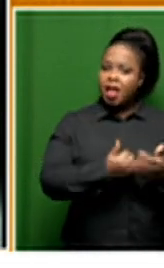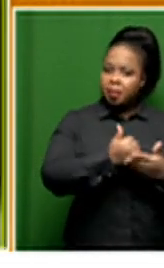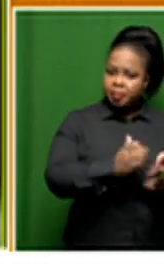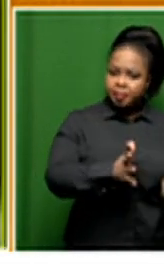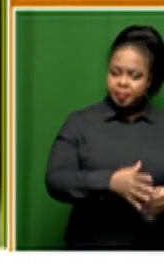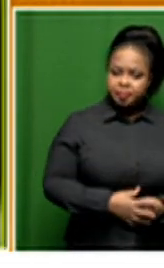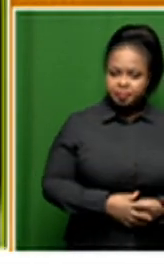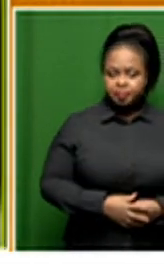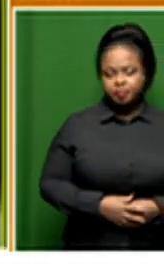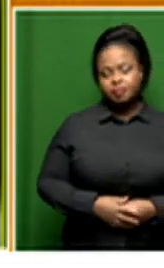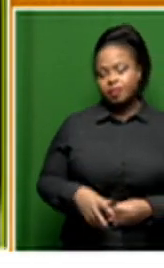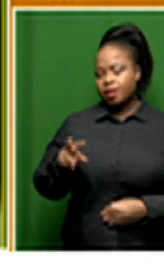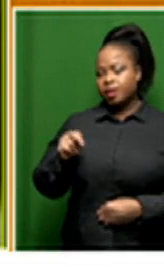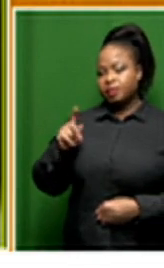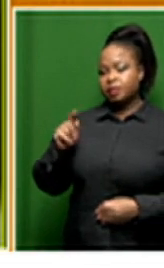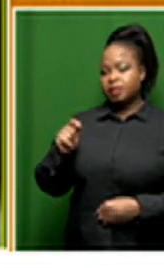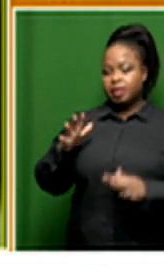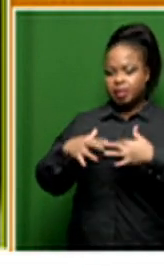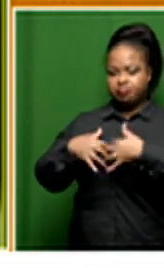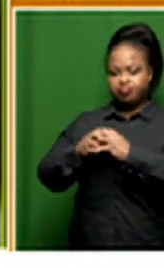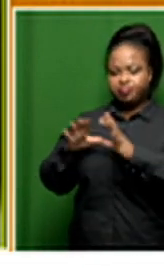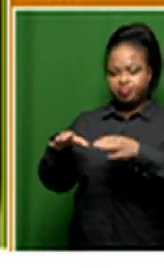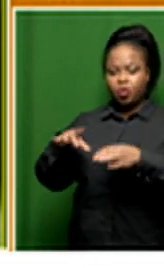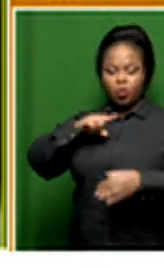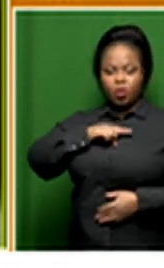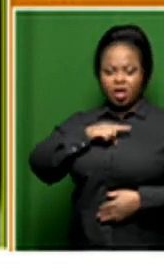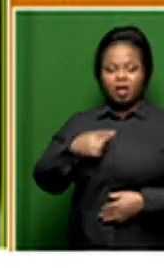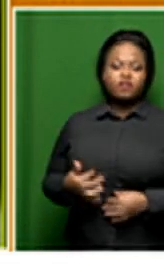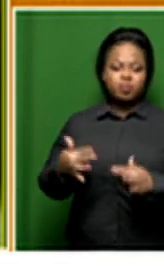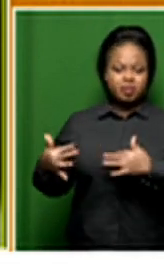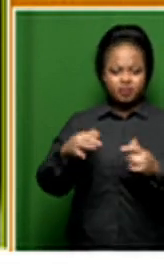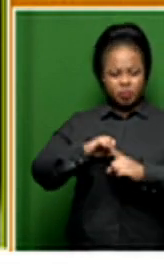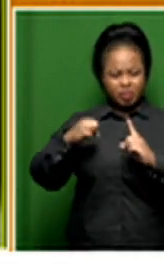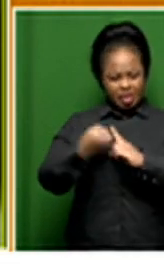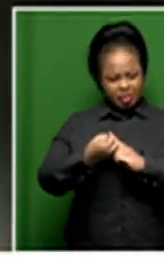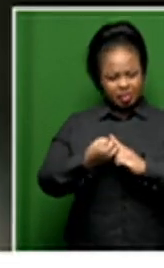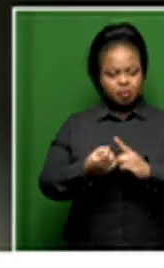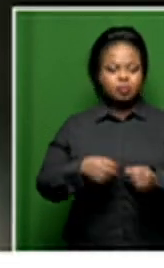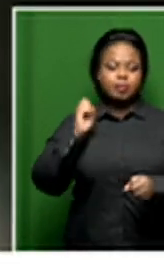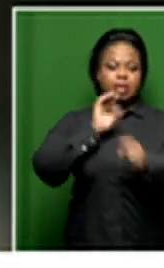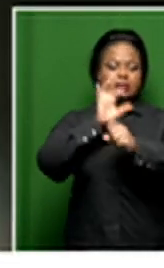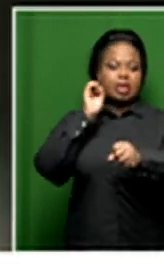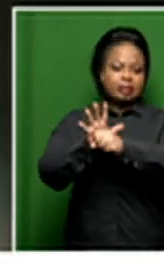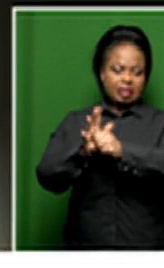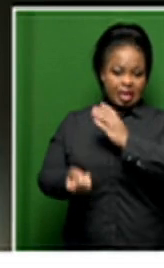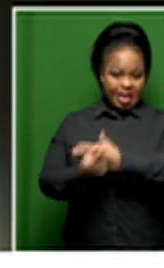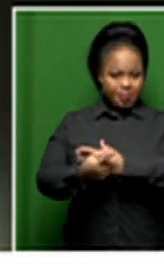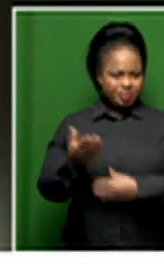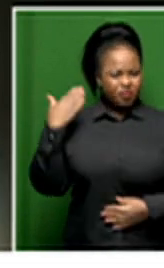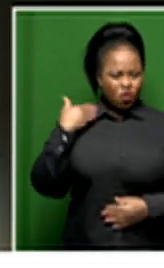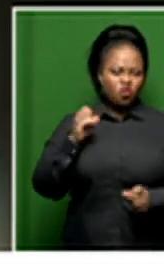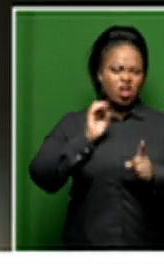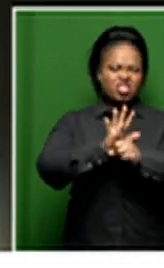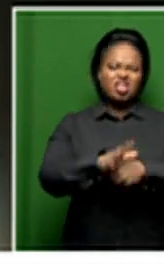Yeah, the National Task Team was set up in response to requests from civil society about attacks on, at that stage, there were a